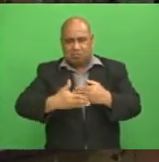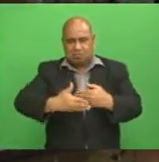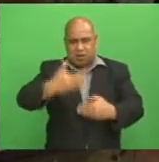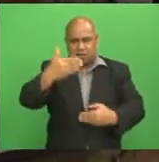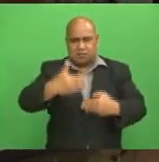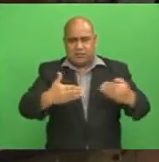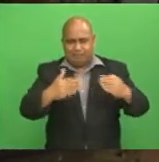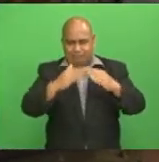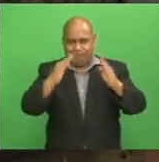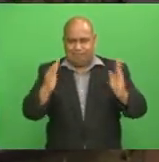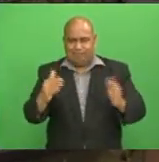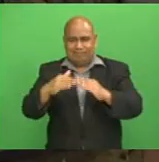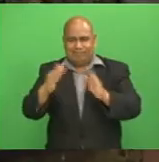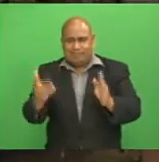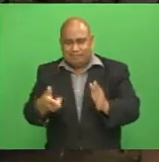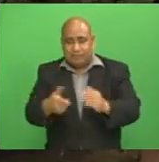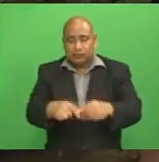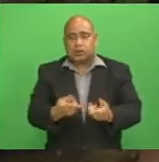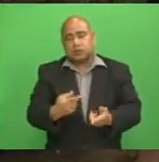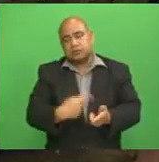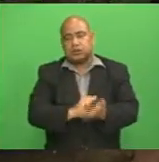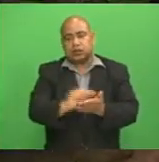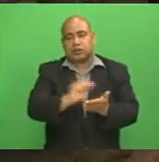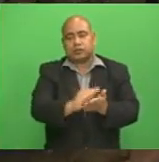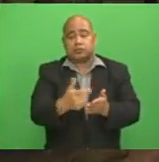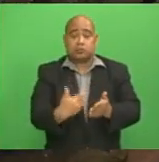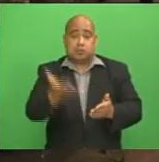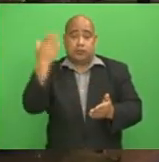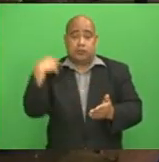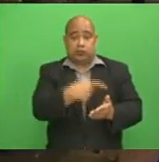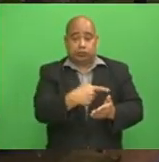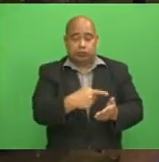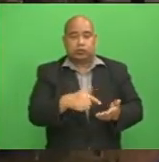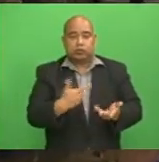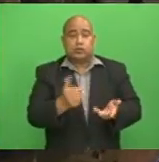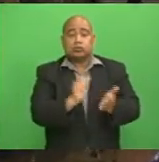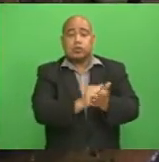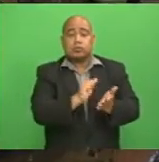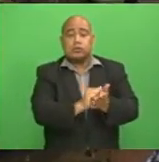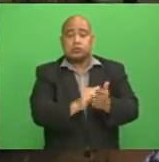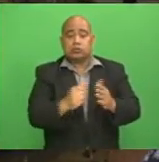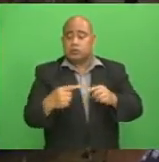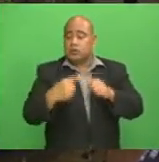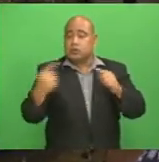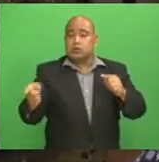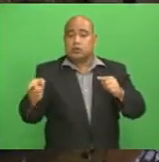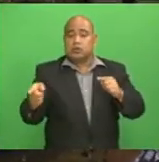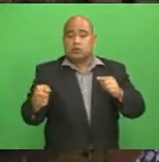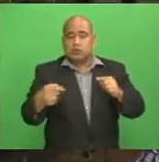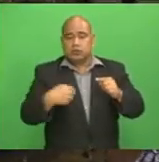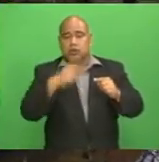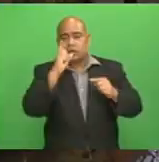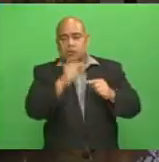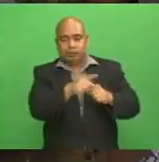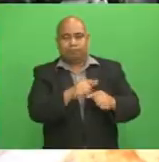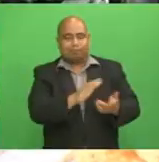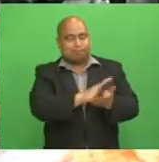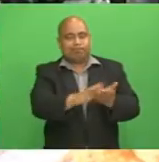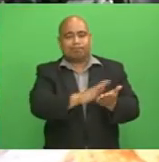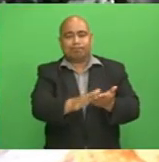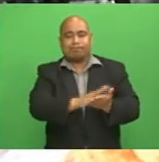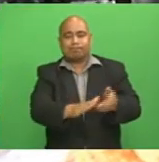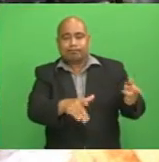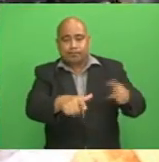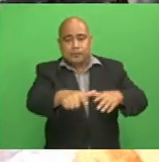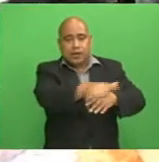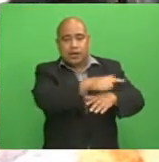We used to sell in front of the shops on the other side, and then we were banned. So we cleared the land this side and built our own stalls. Good news